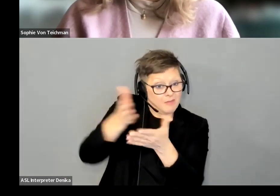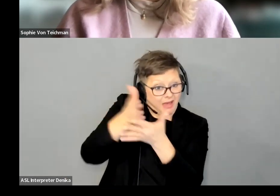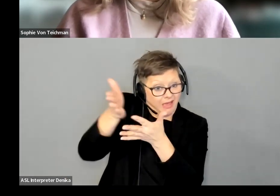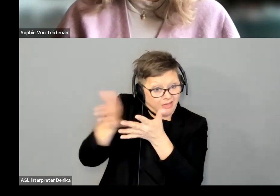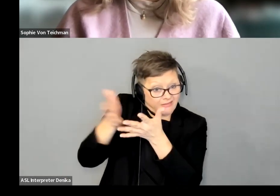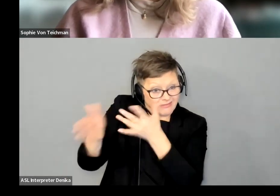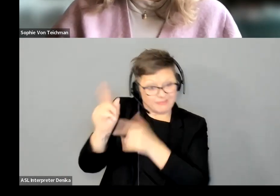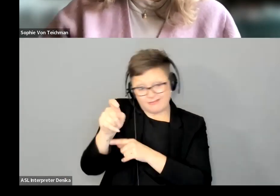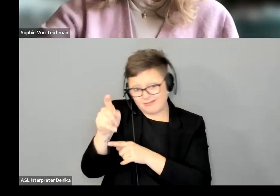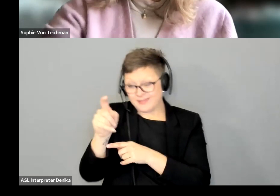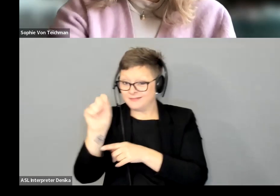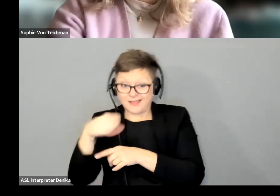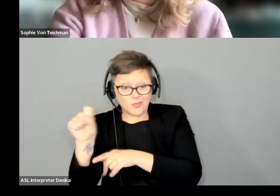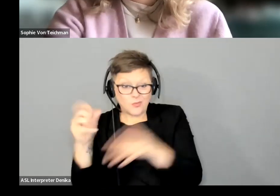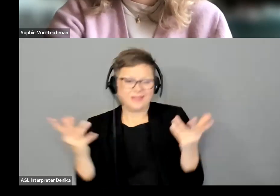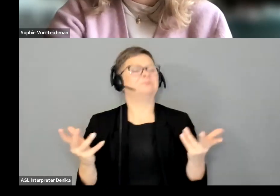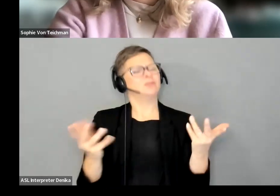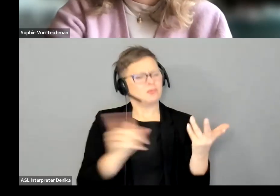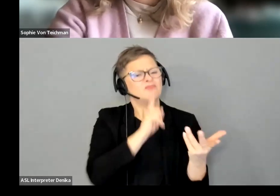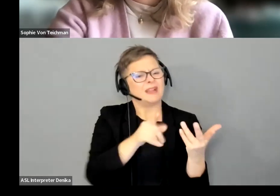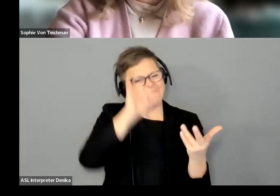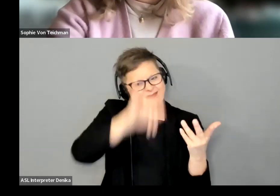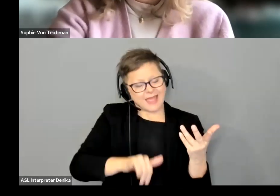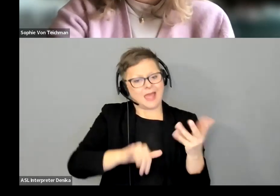really exploding that